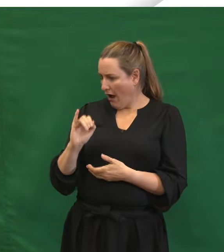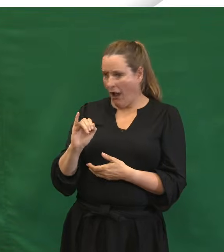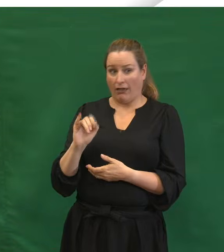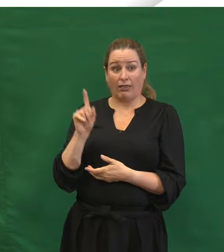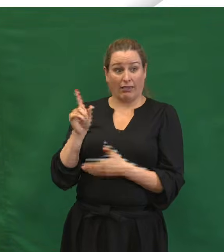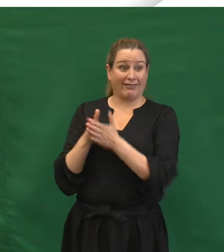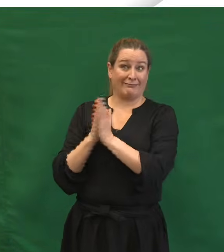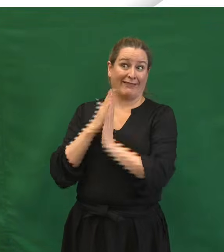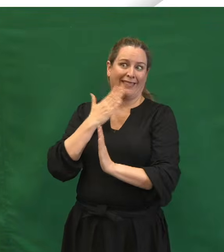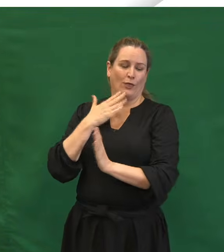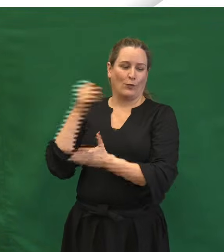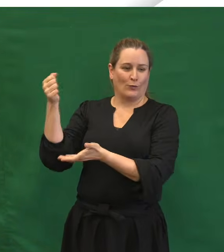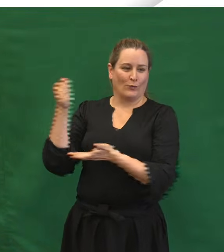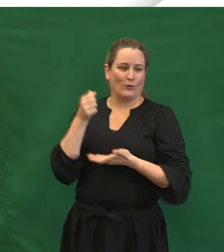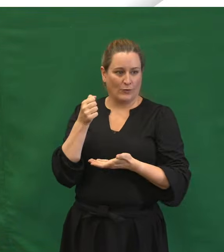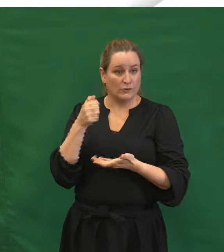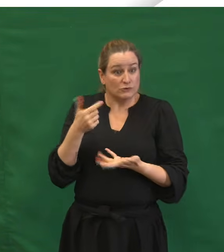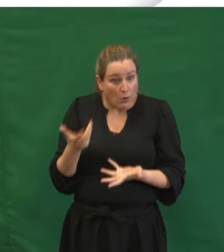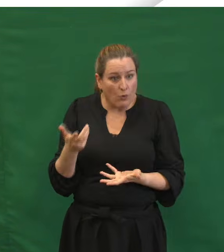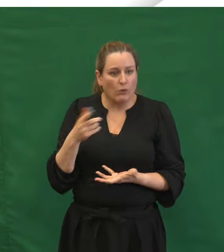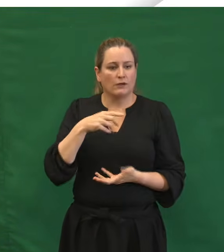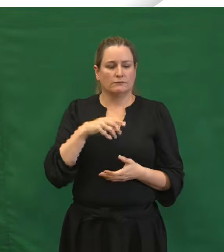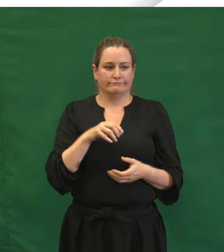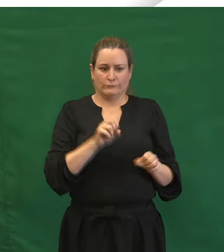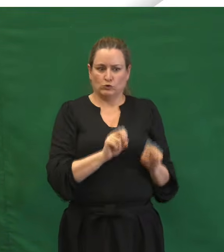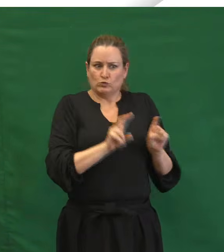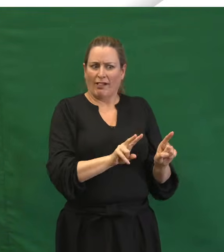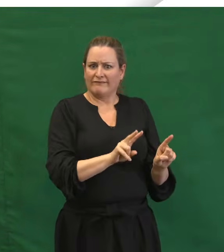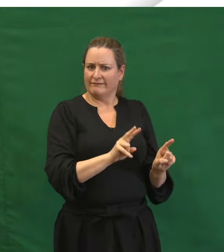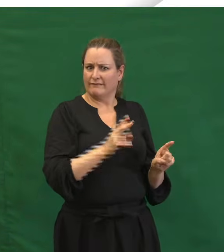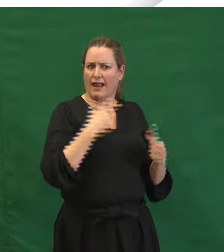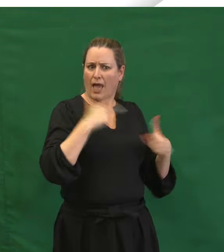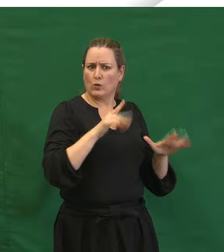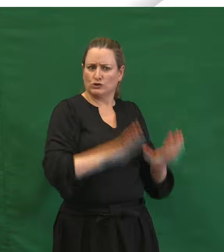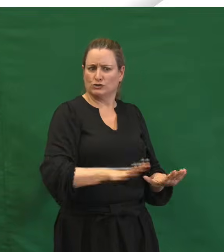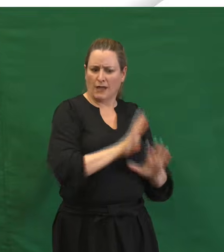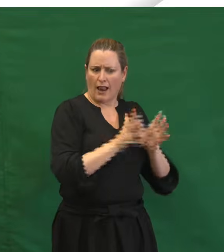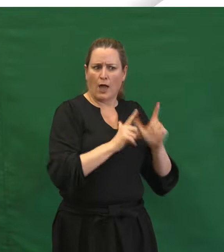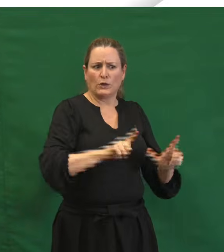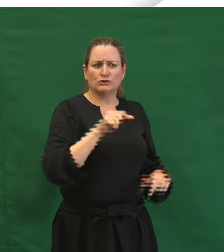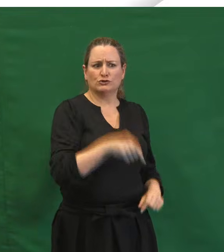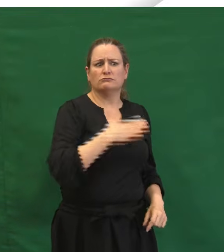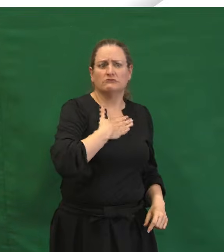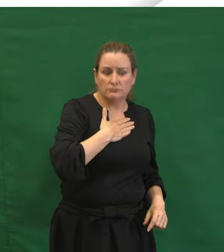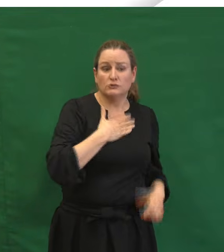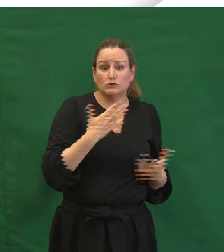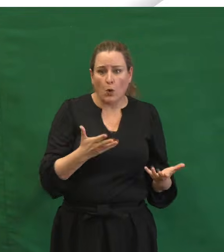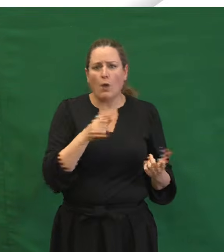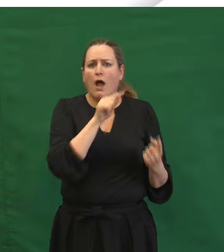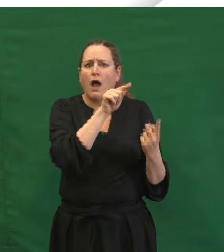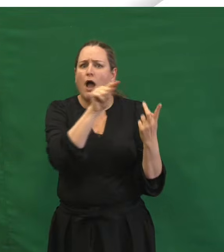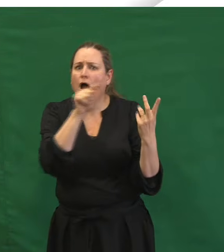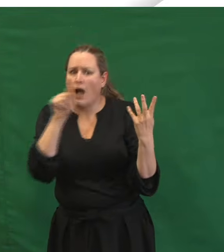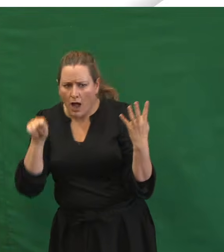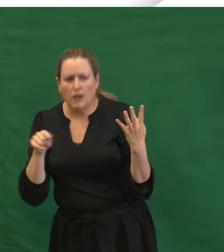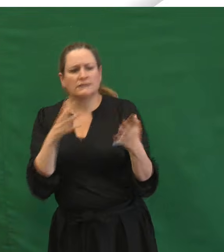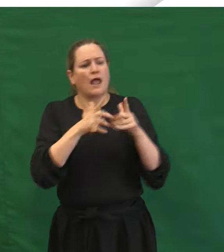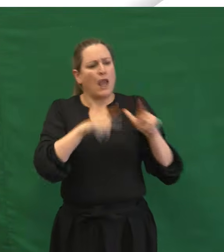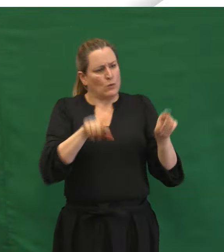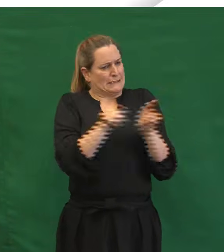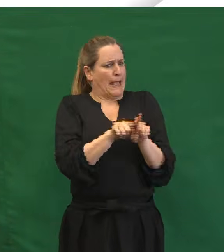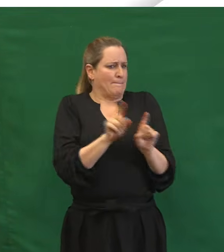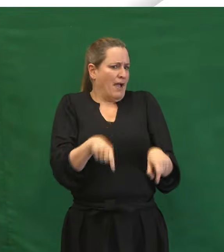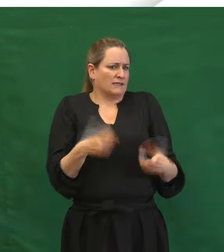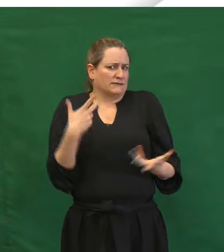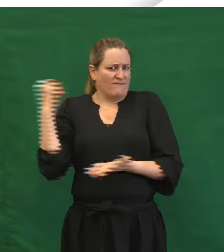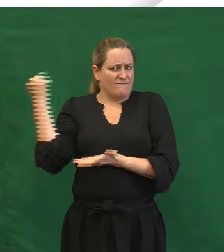can take some of our resources to develop things specifically for sign language, as we did with other languages. So in that way,